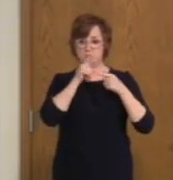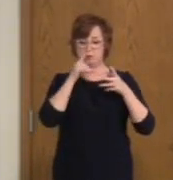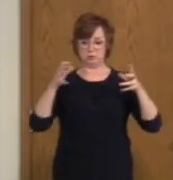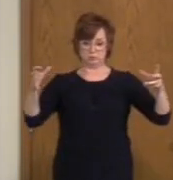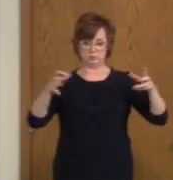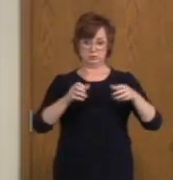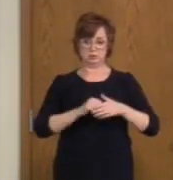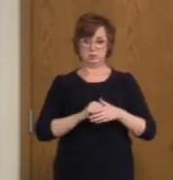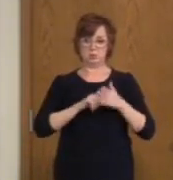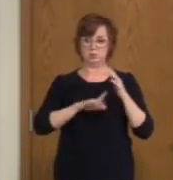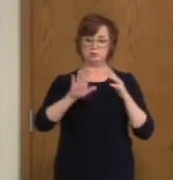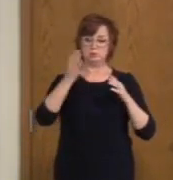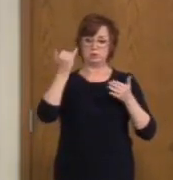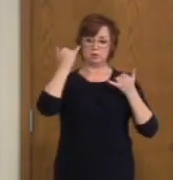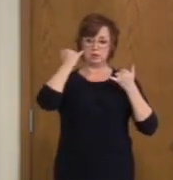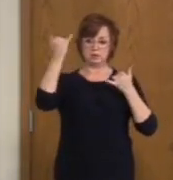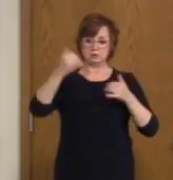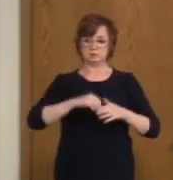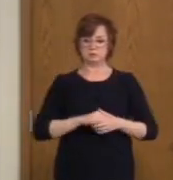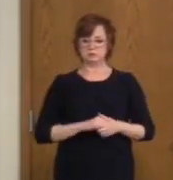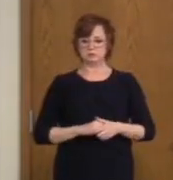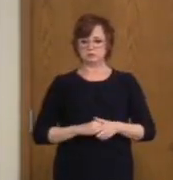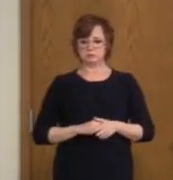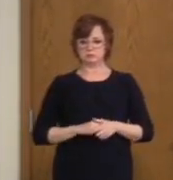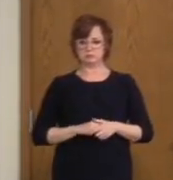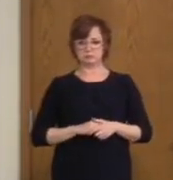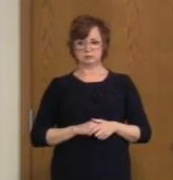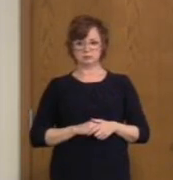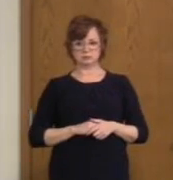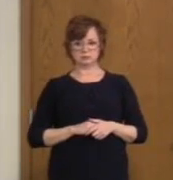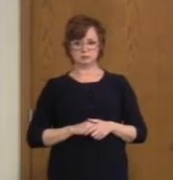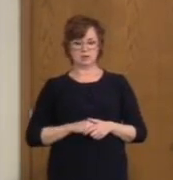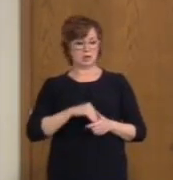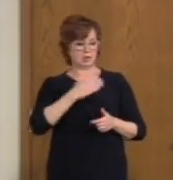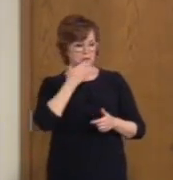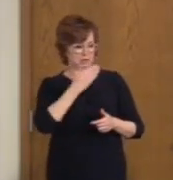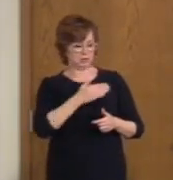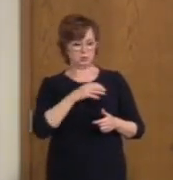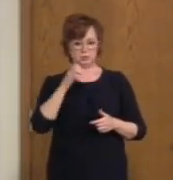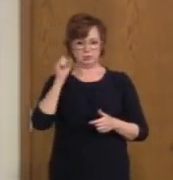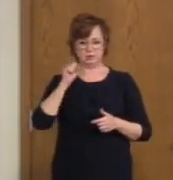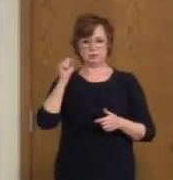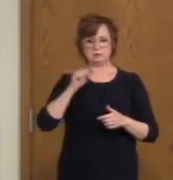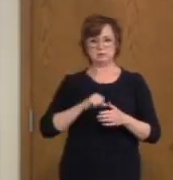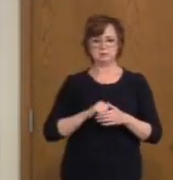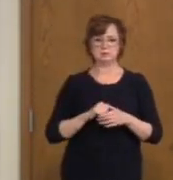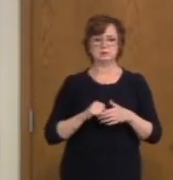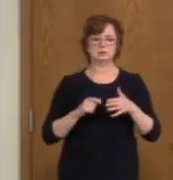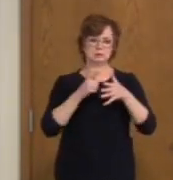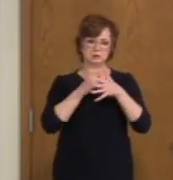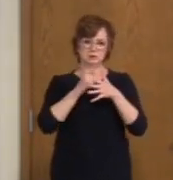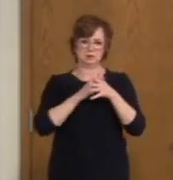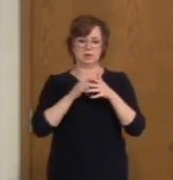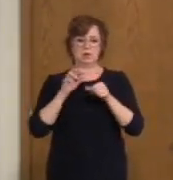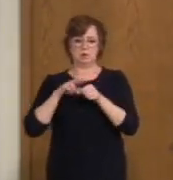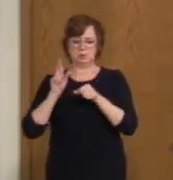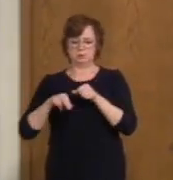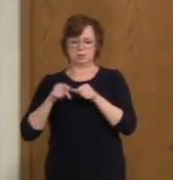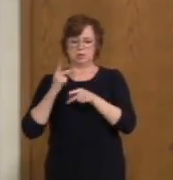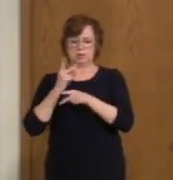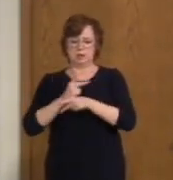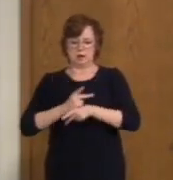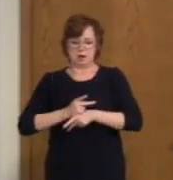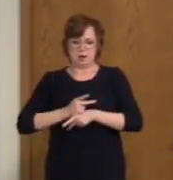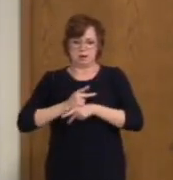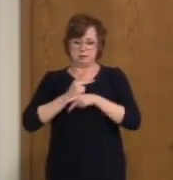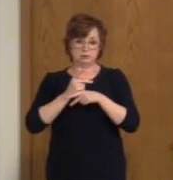what tips and tricks you might provide? Yeah, thanks, Premier. So obviously, extreme caution in Regina, and